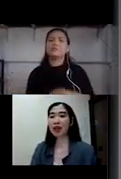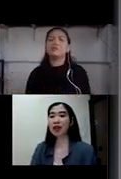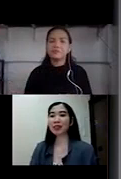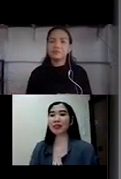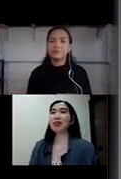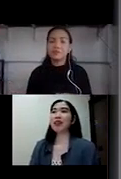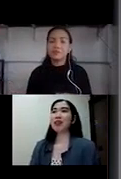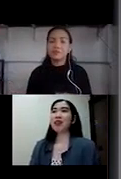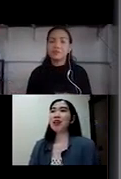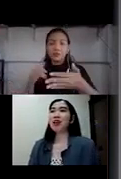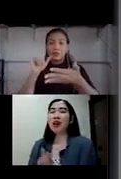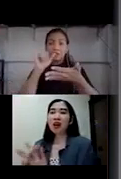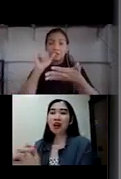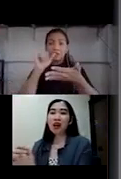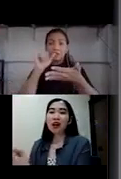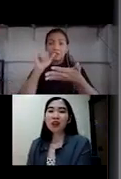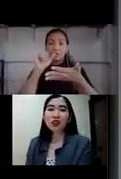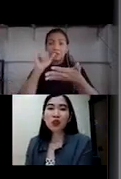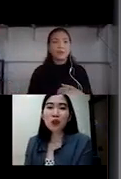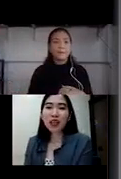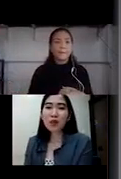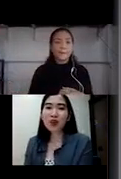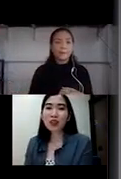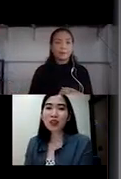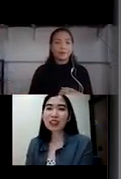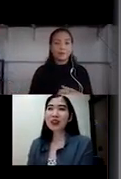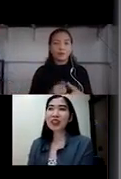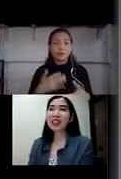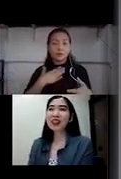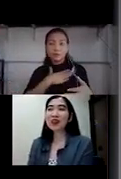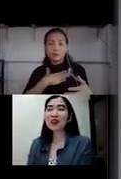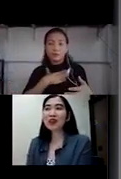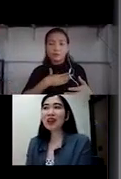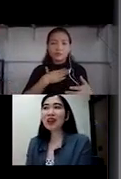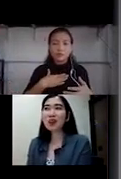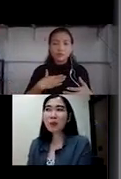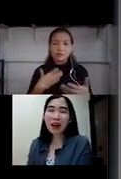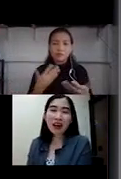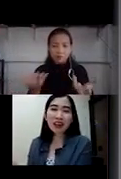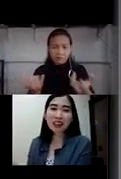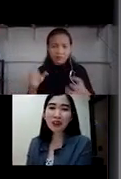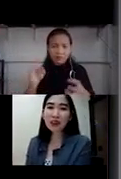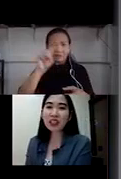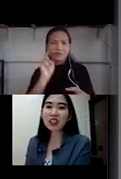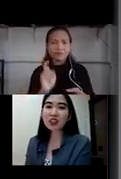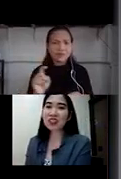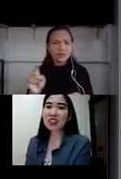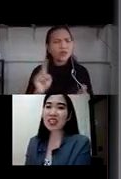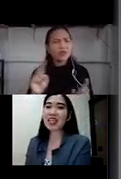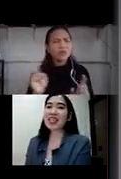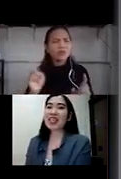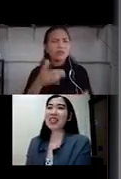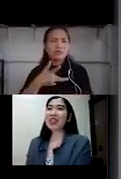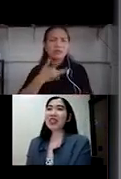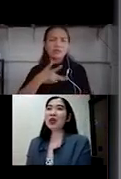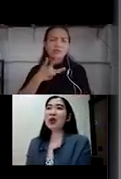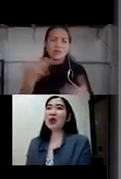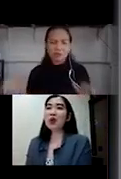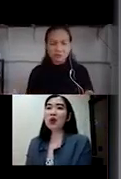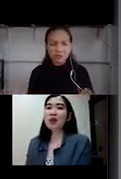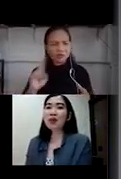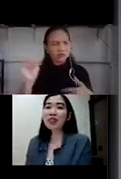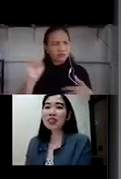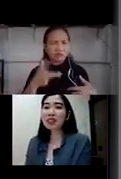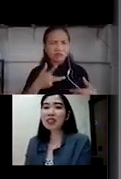before that, gusto ko muna po kayong tanungin kung ano bang nafe-feel nyo today.